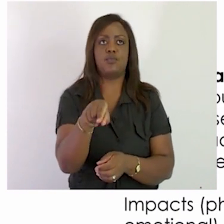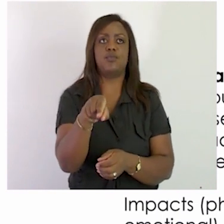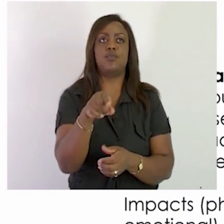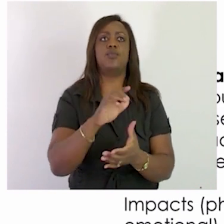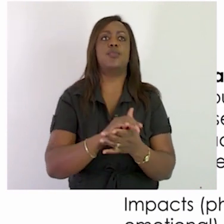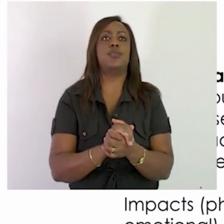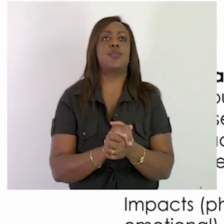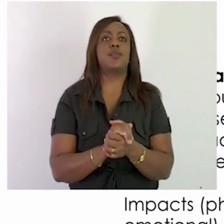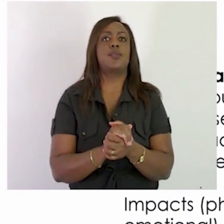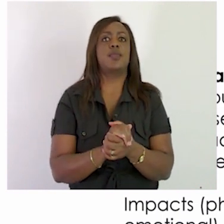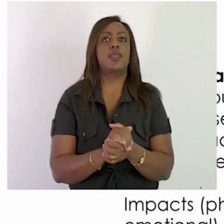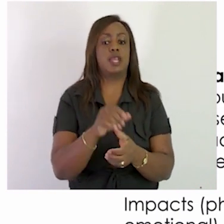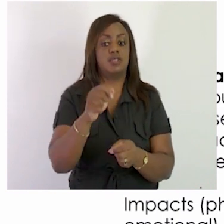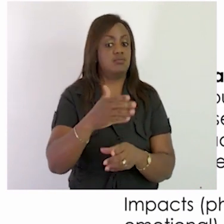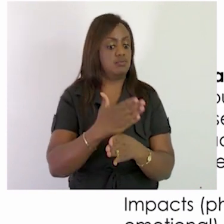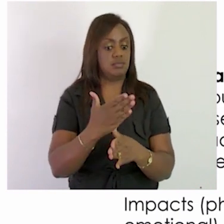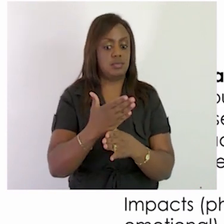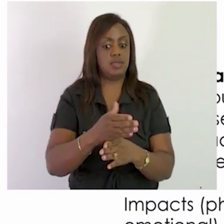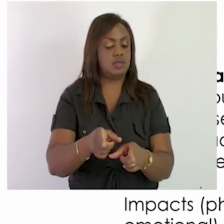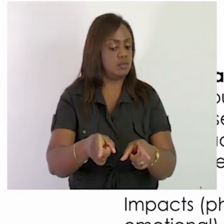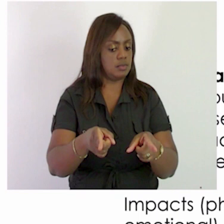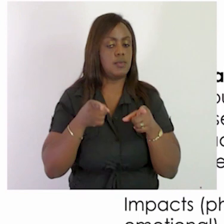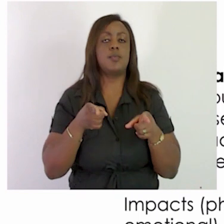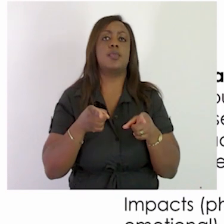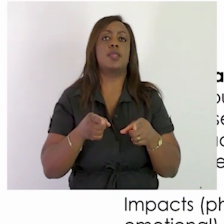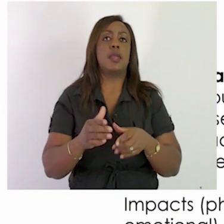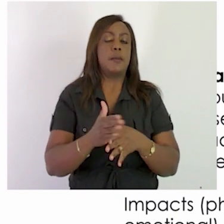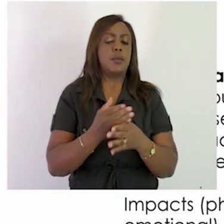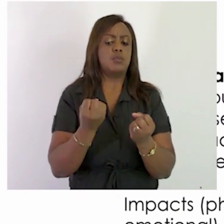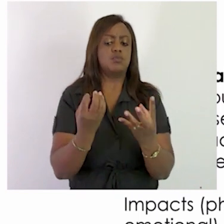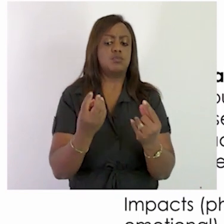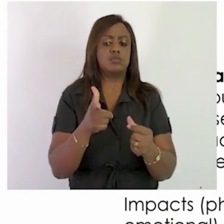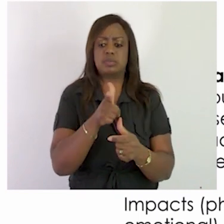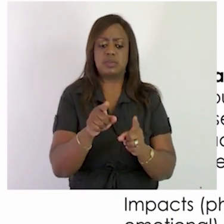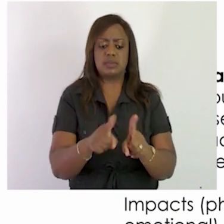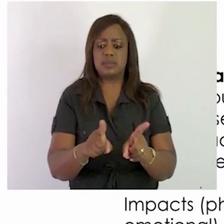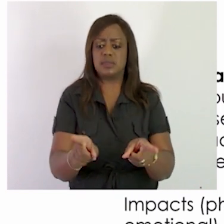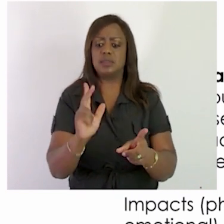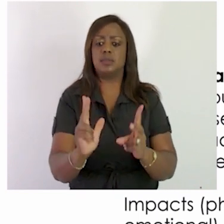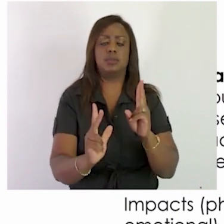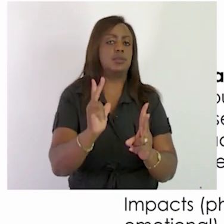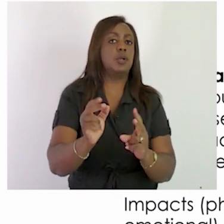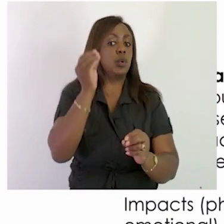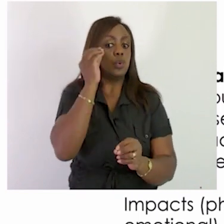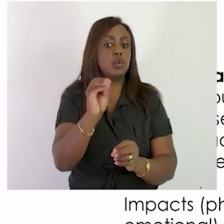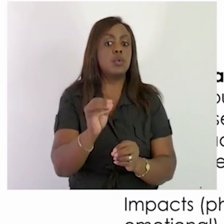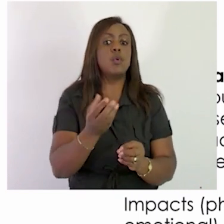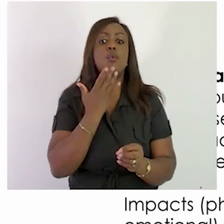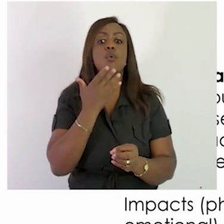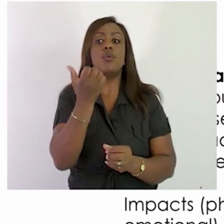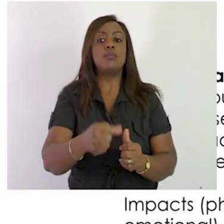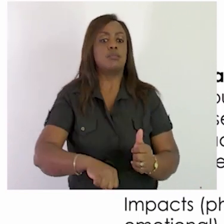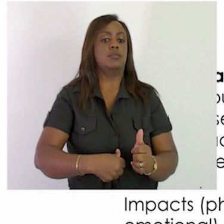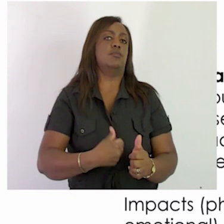men. And those activities are very risky because now you are having sex with this person, having sex with another person. Imagine you having sexual